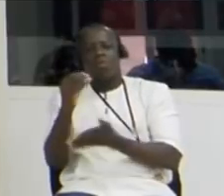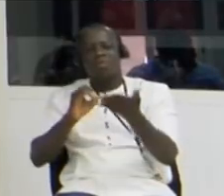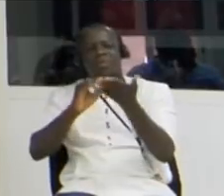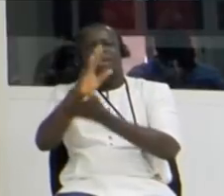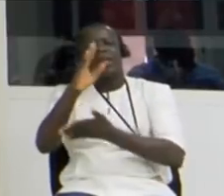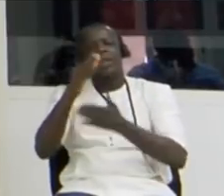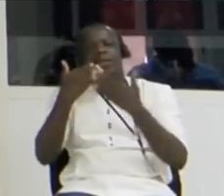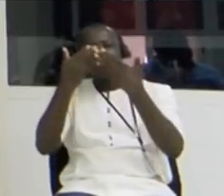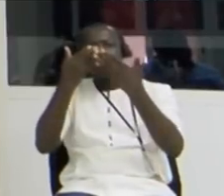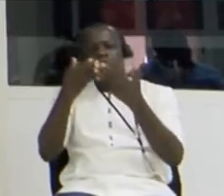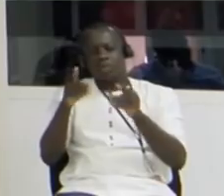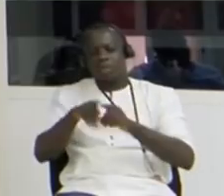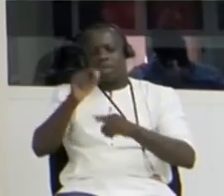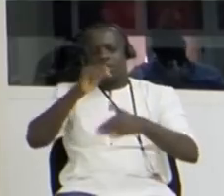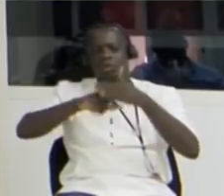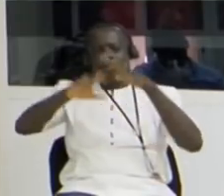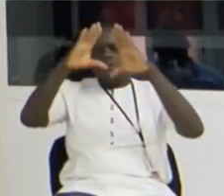General?